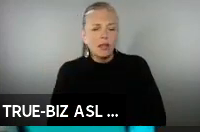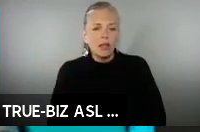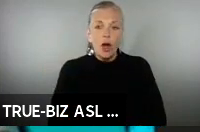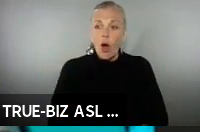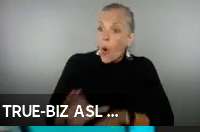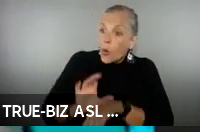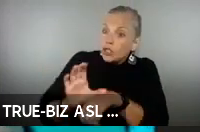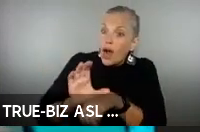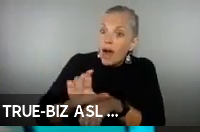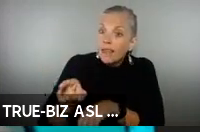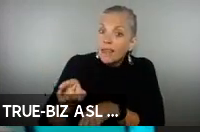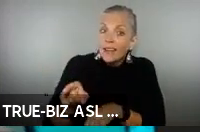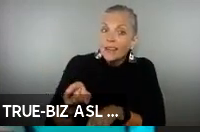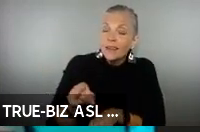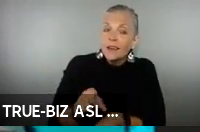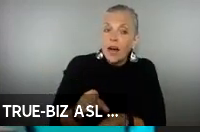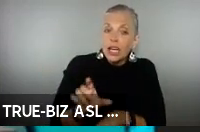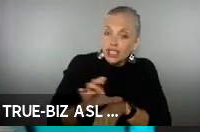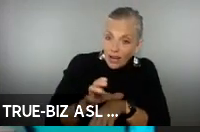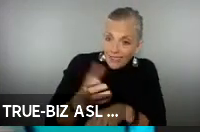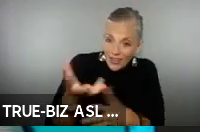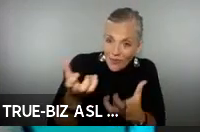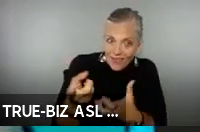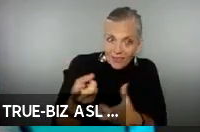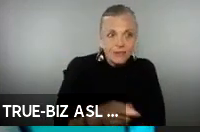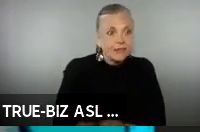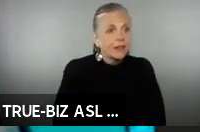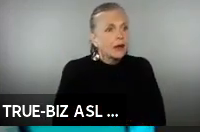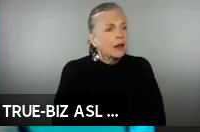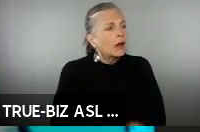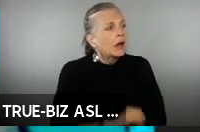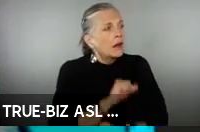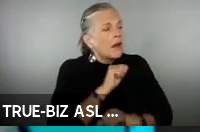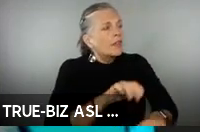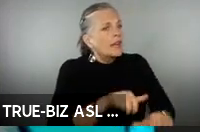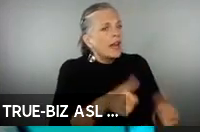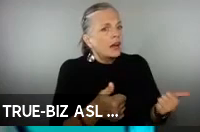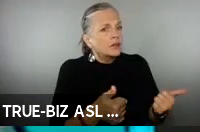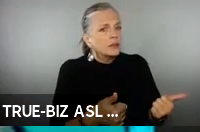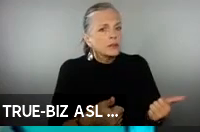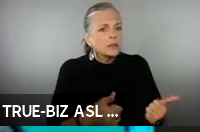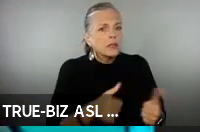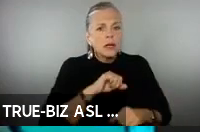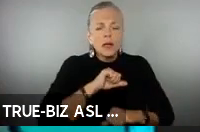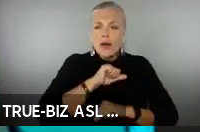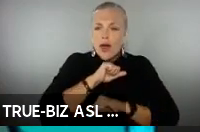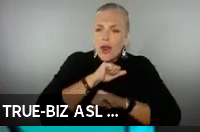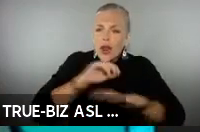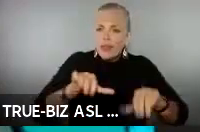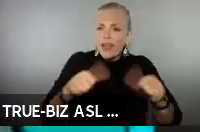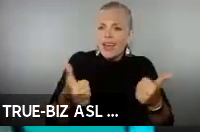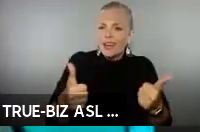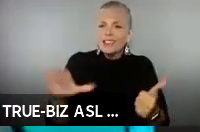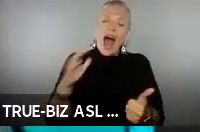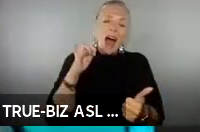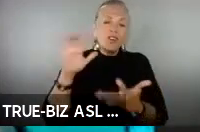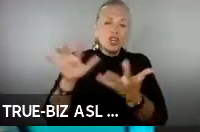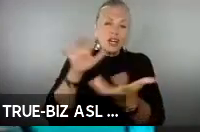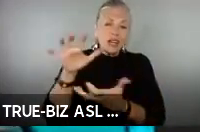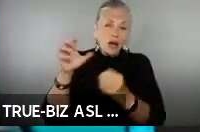Chocolates? Chocolates? Nothing else. And nothing else what? Cloudier in Buffalo is what I've been